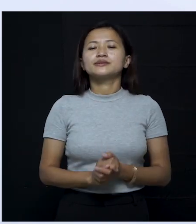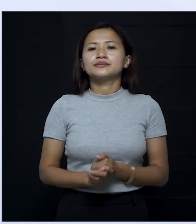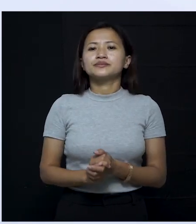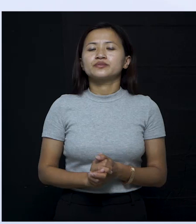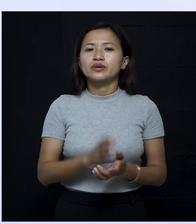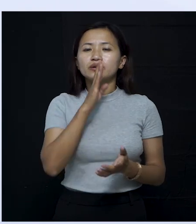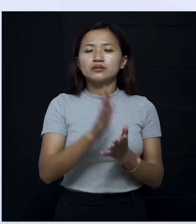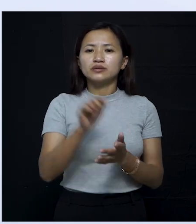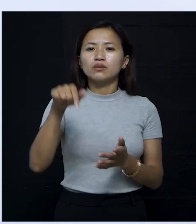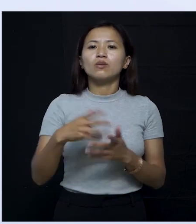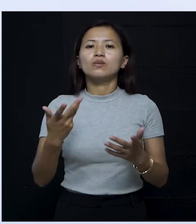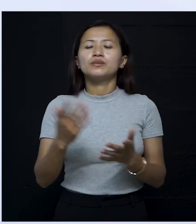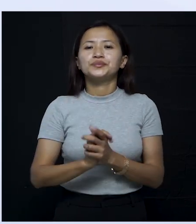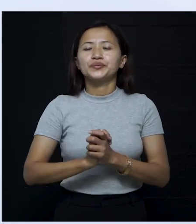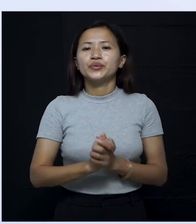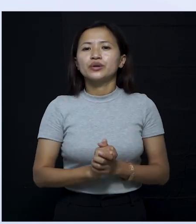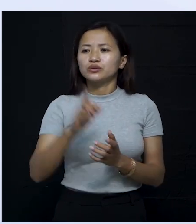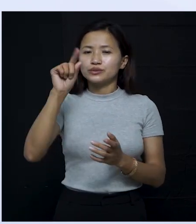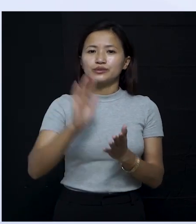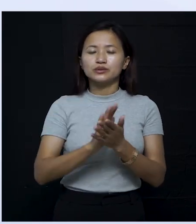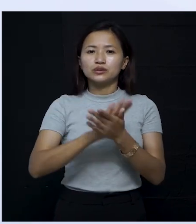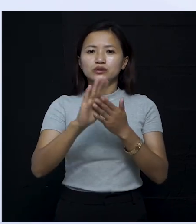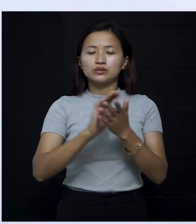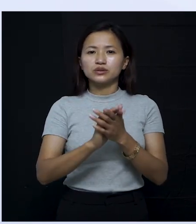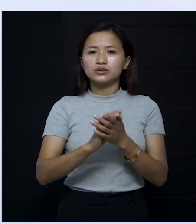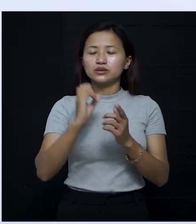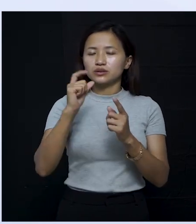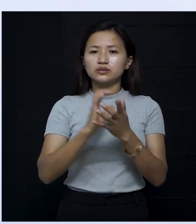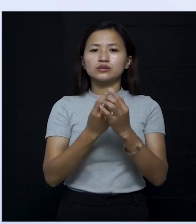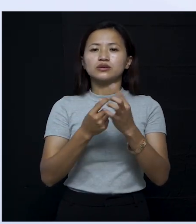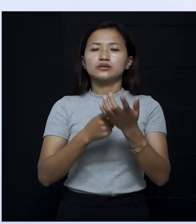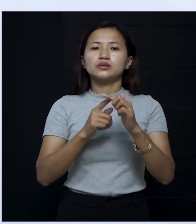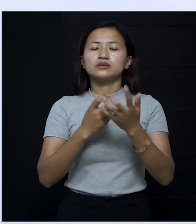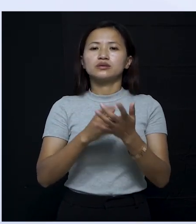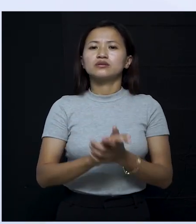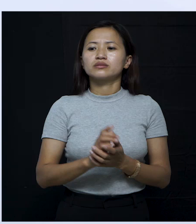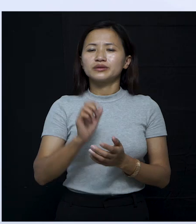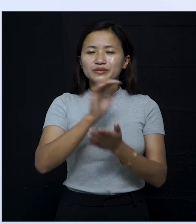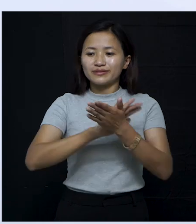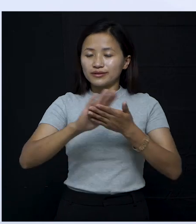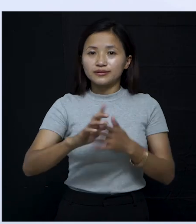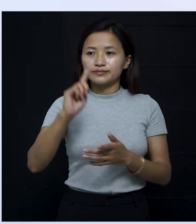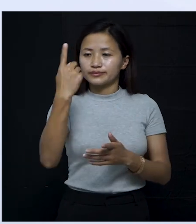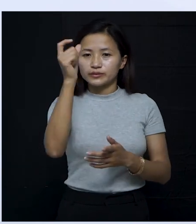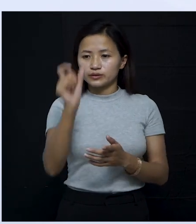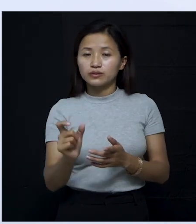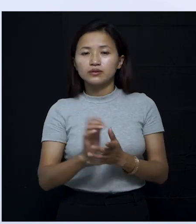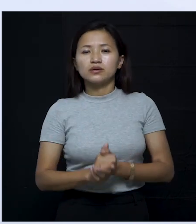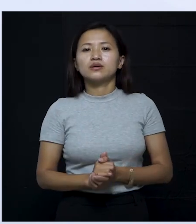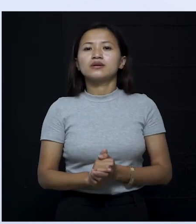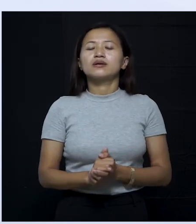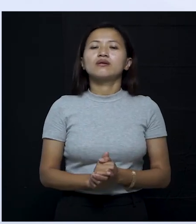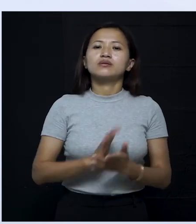here, what happened is, what we can do with this horticulture is, it can be done individually also, or it can